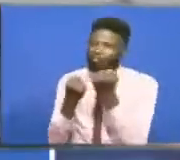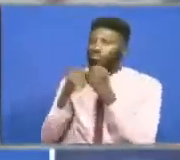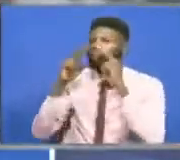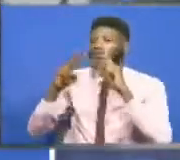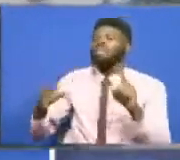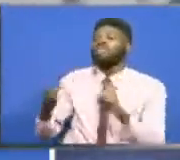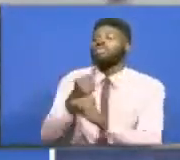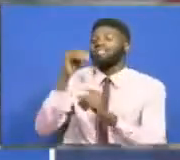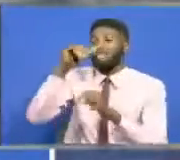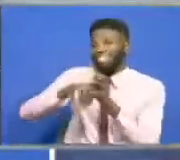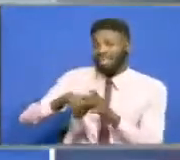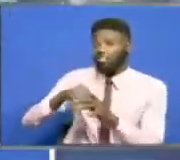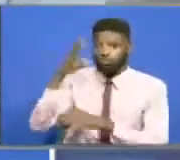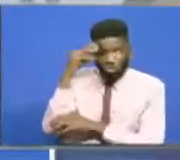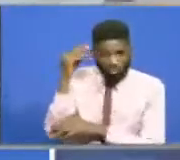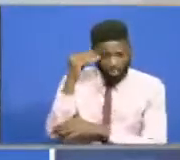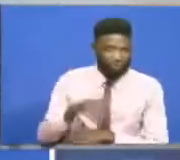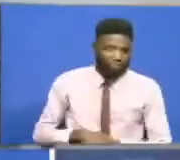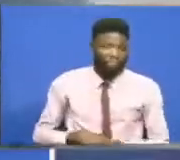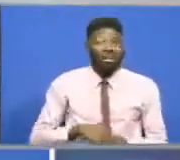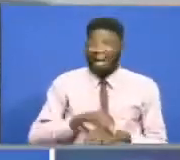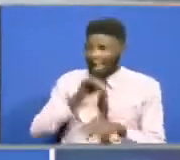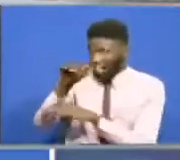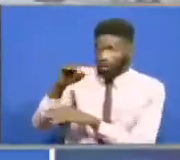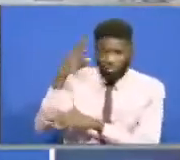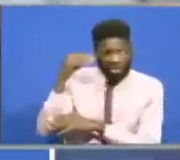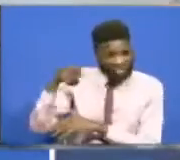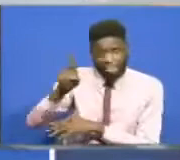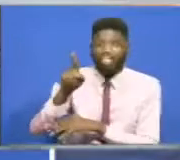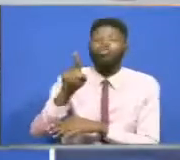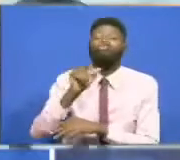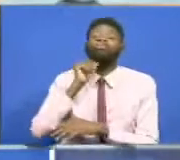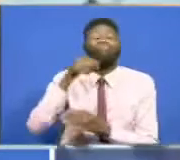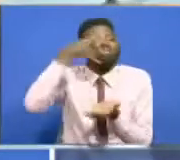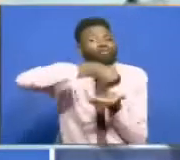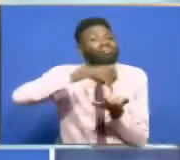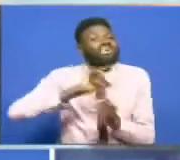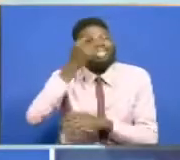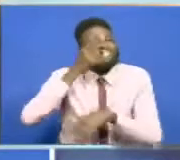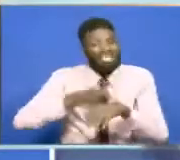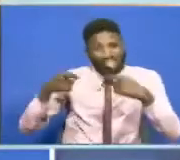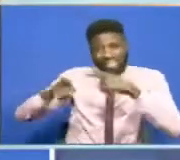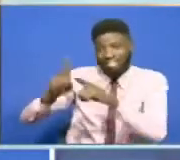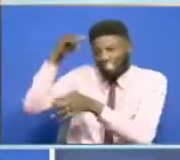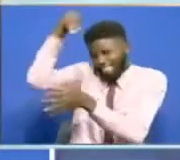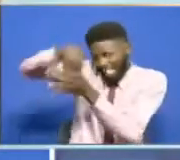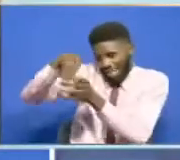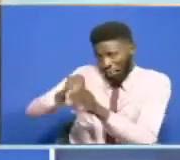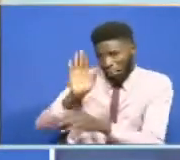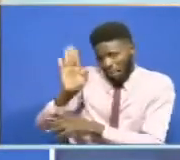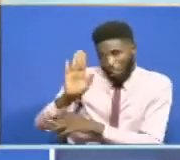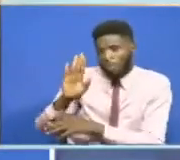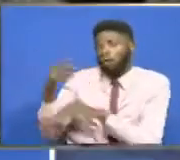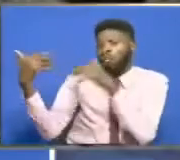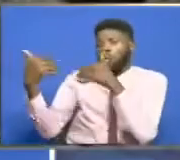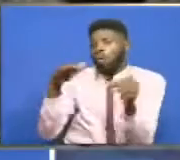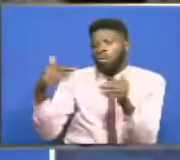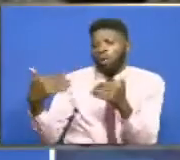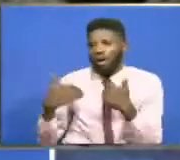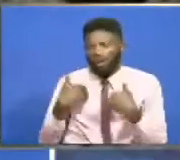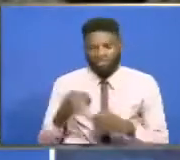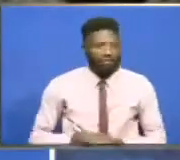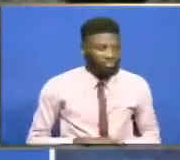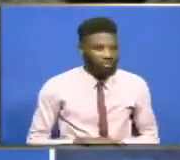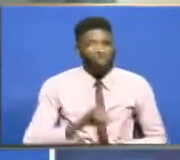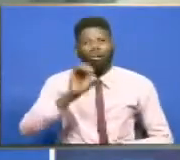on Somali to desist from dragging Kenya into its internal wars. Oguna further said that the government, through its security